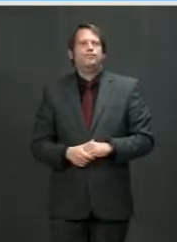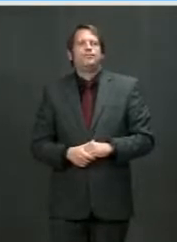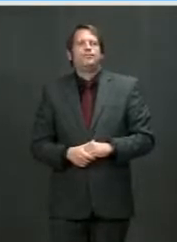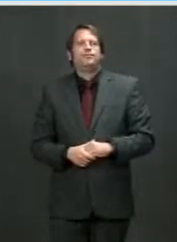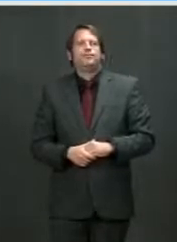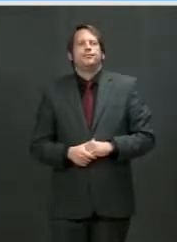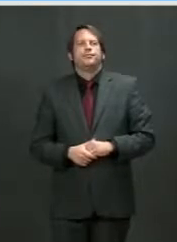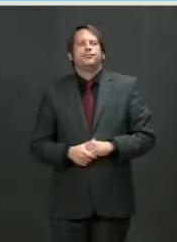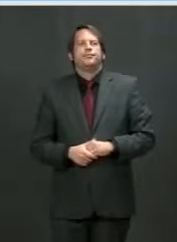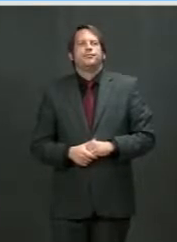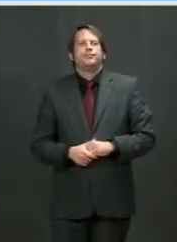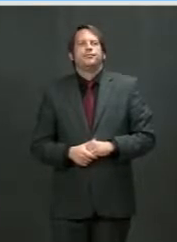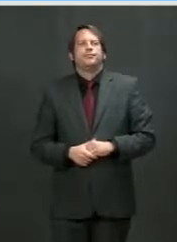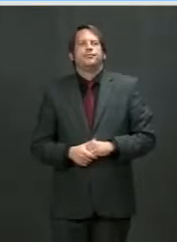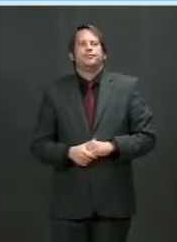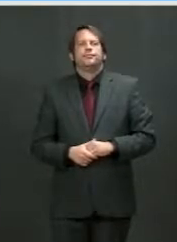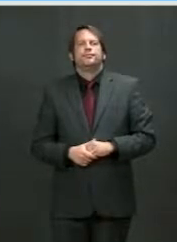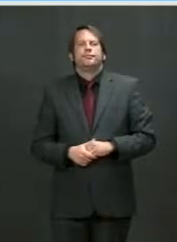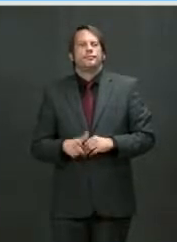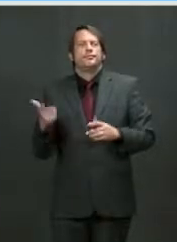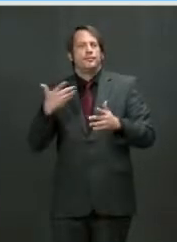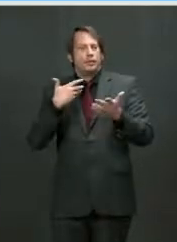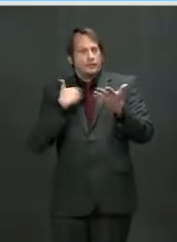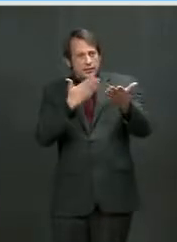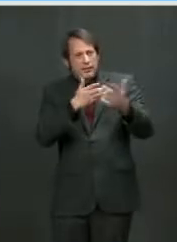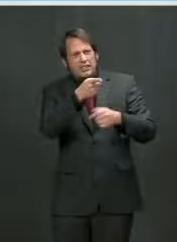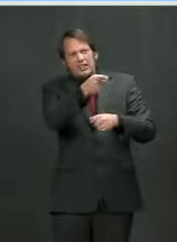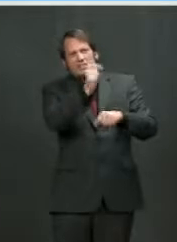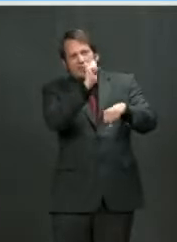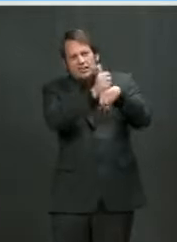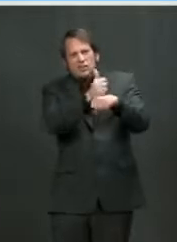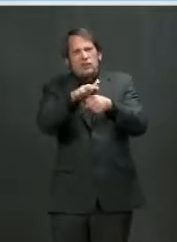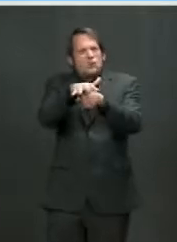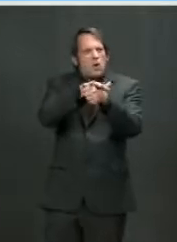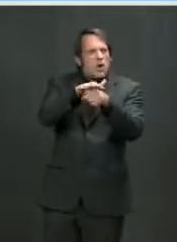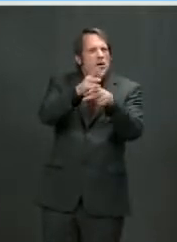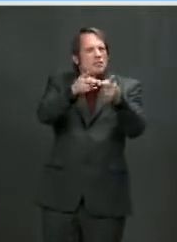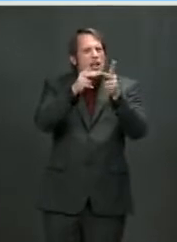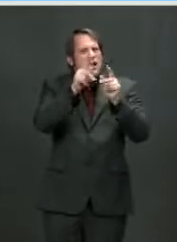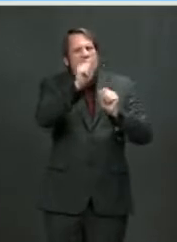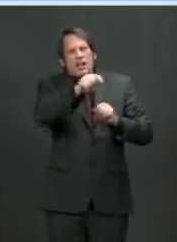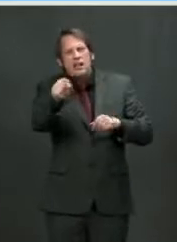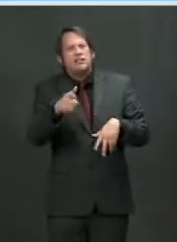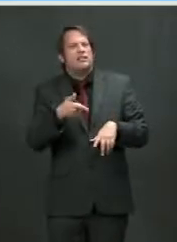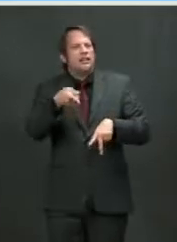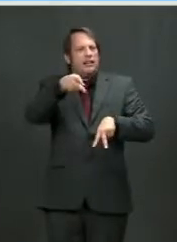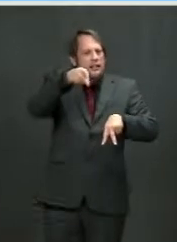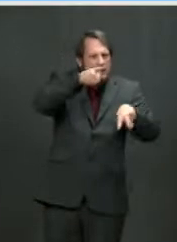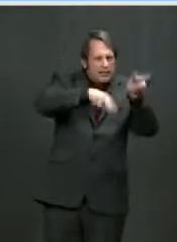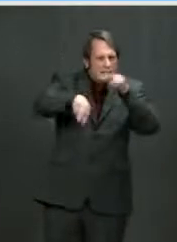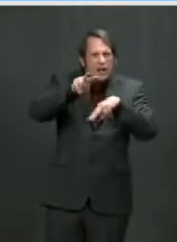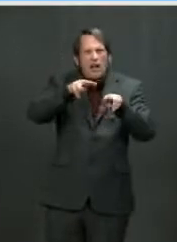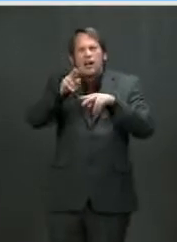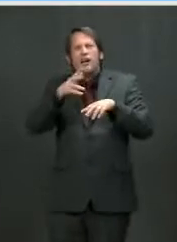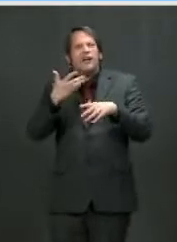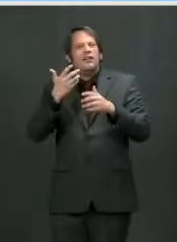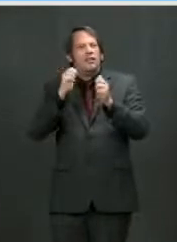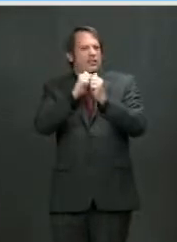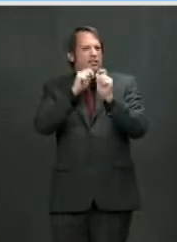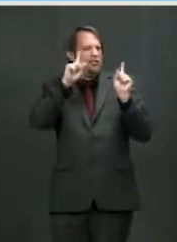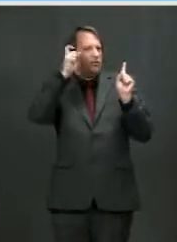locations, and other kinds of things that we review with states in this kind of situation. Next question.